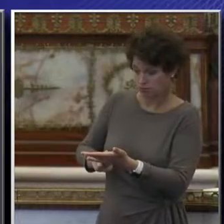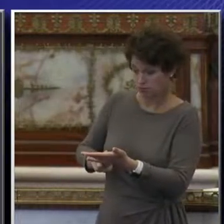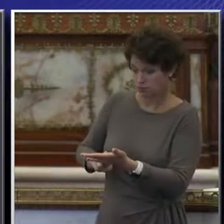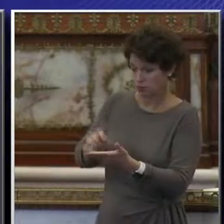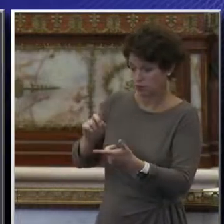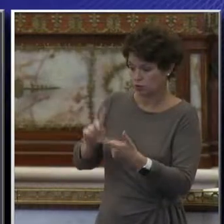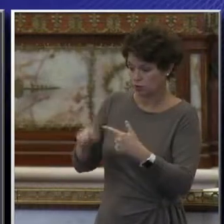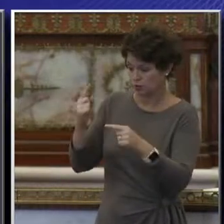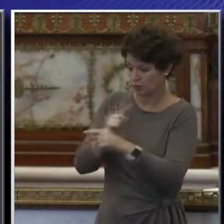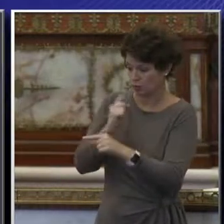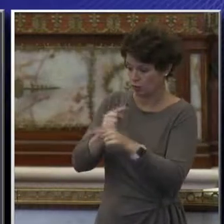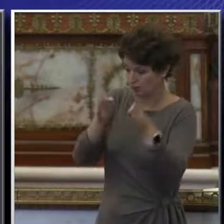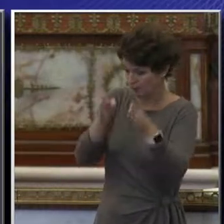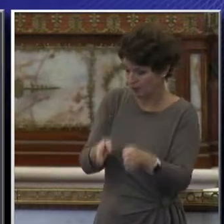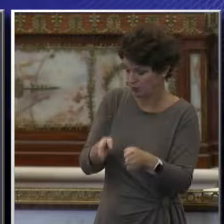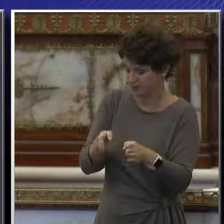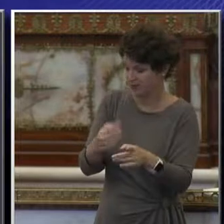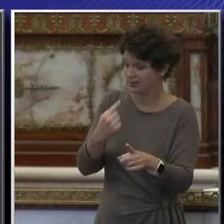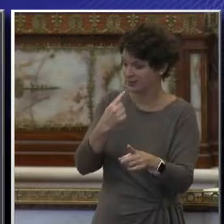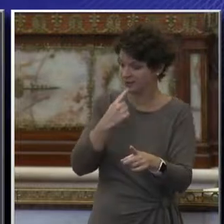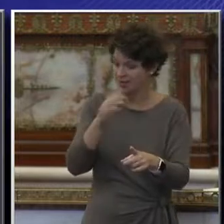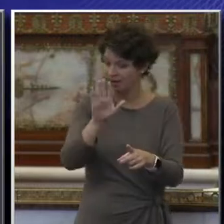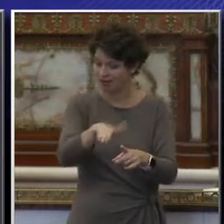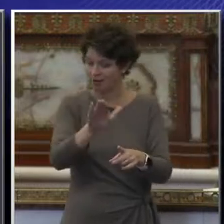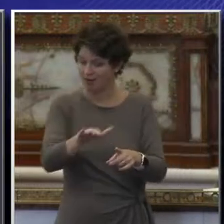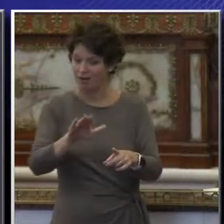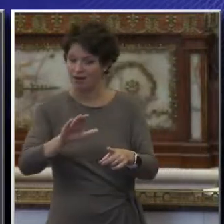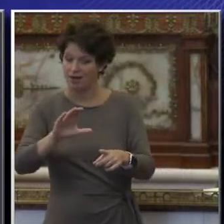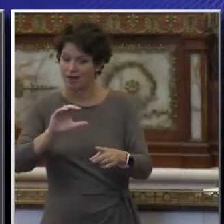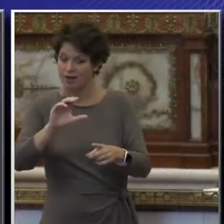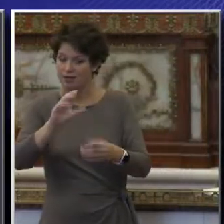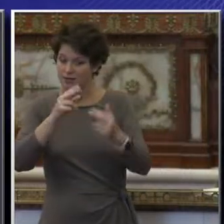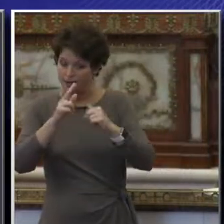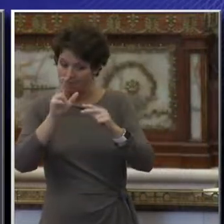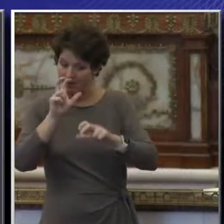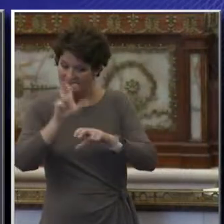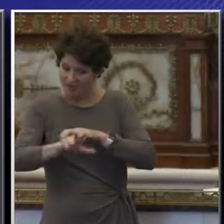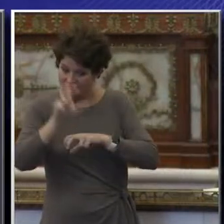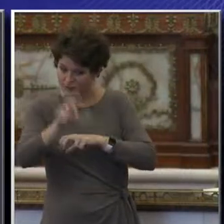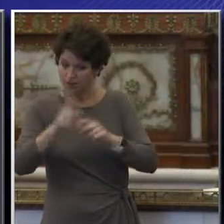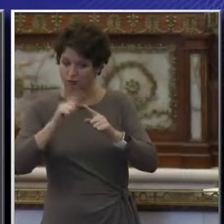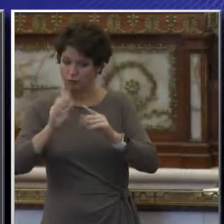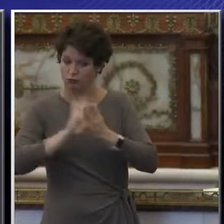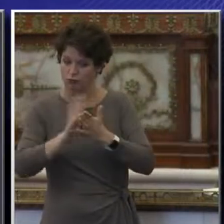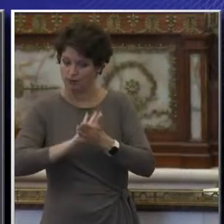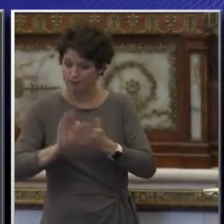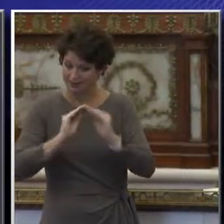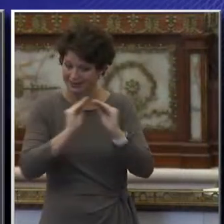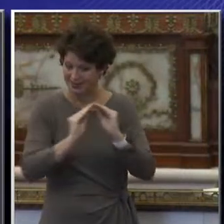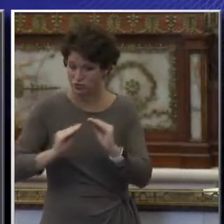to the appropriate party, saying that the capital investment for remediation,